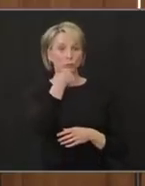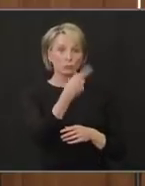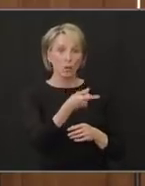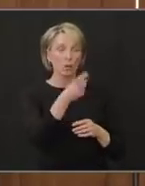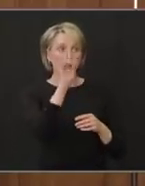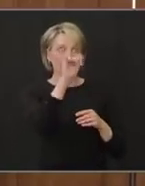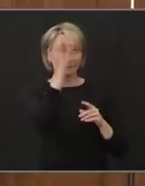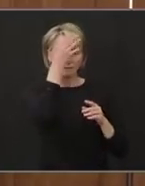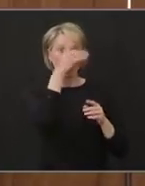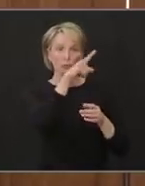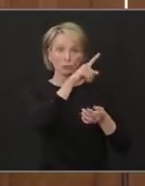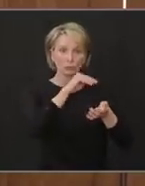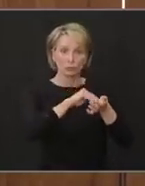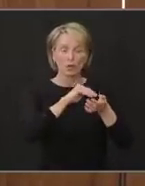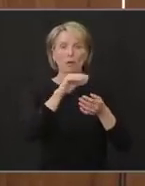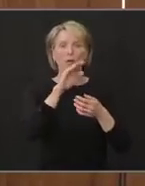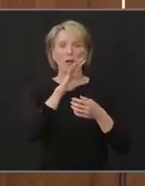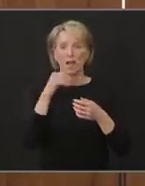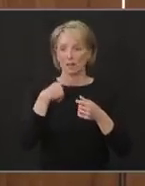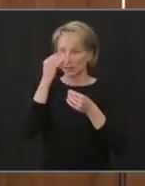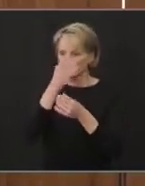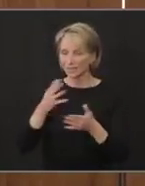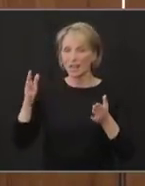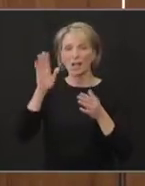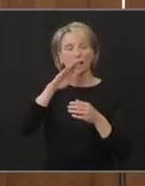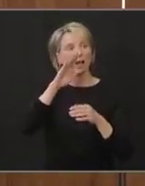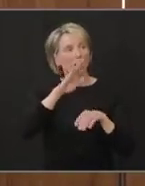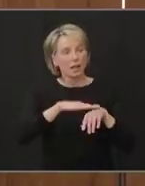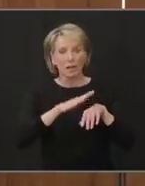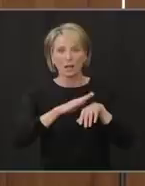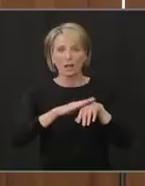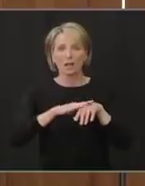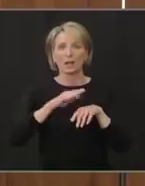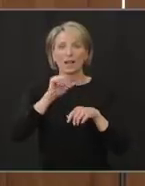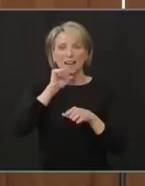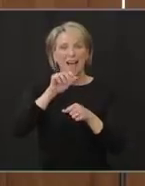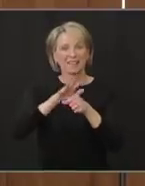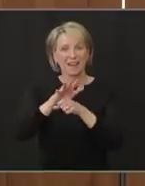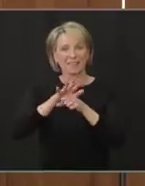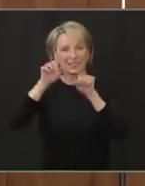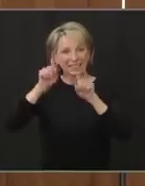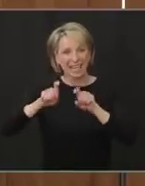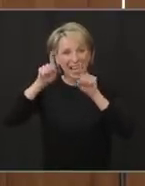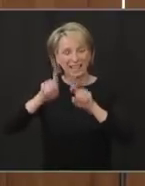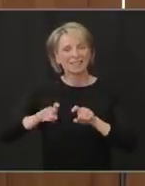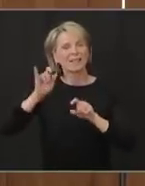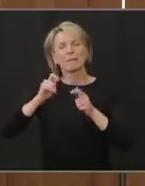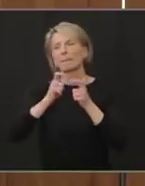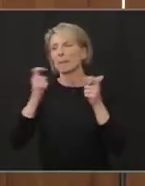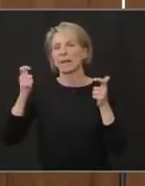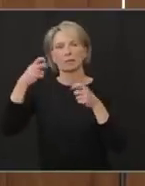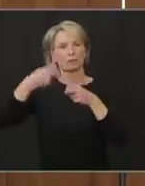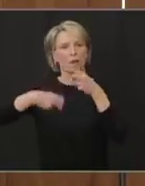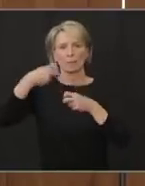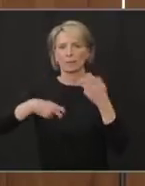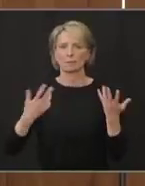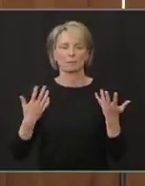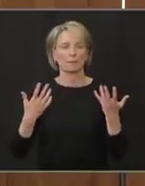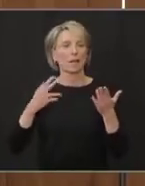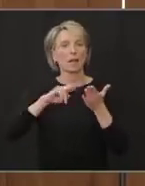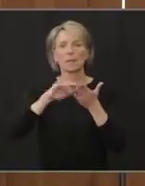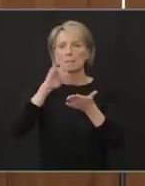said to you, the lack of testing is the fundamental flaw. You cannot go back to